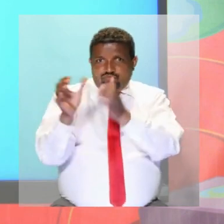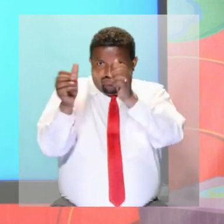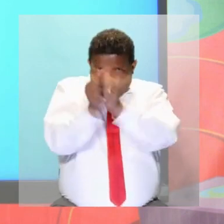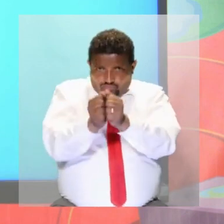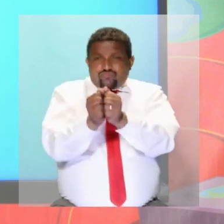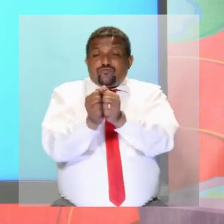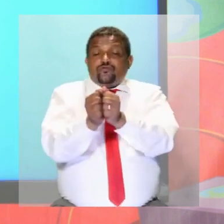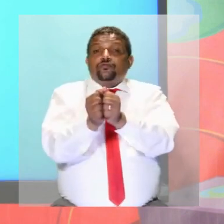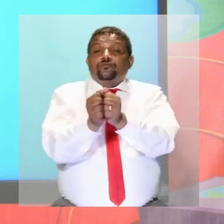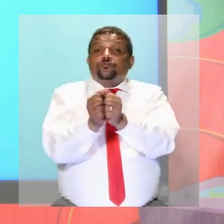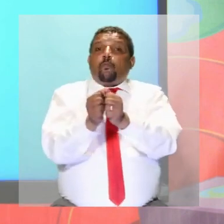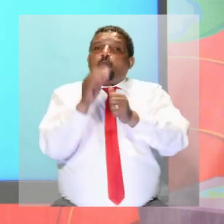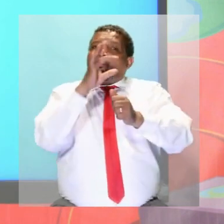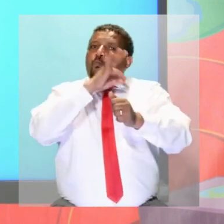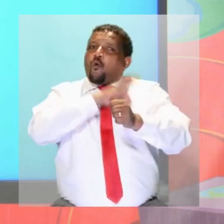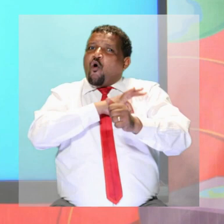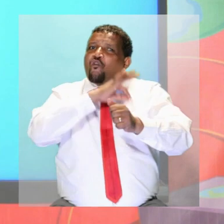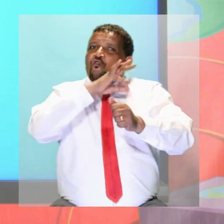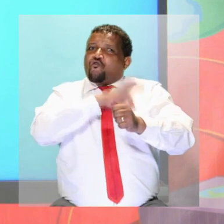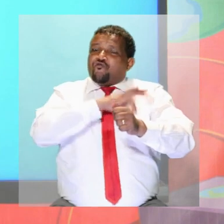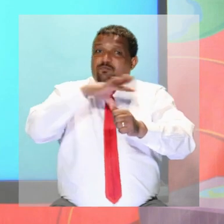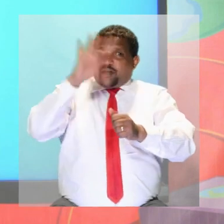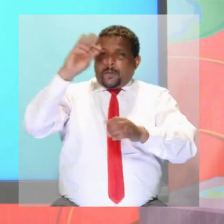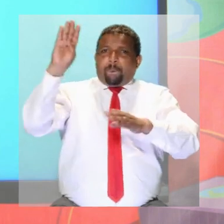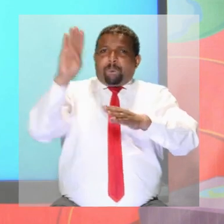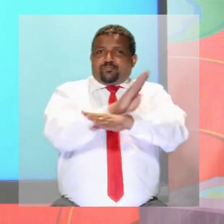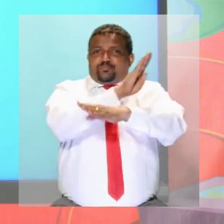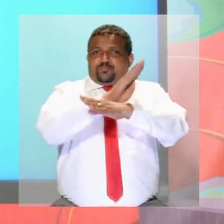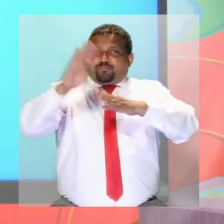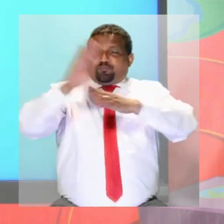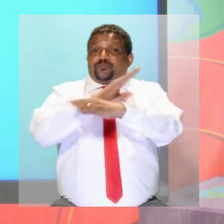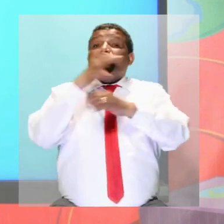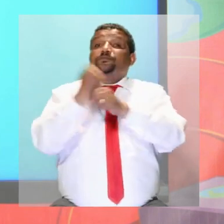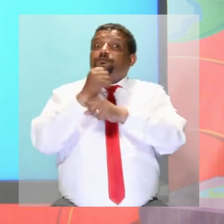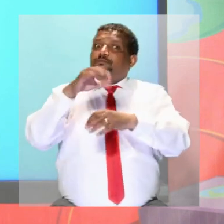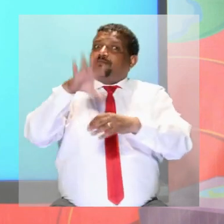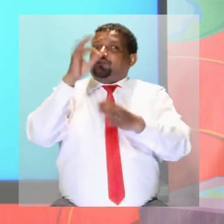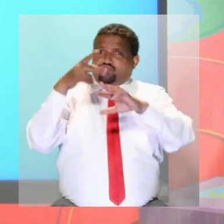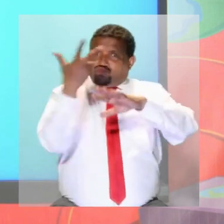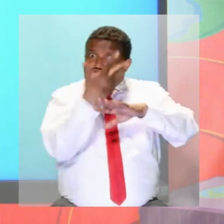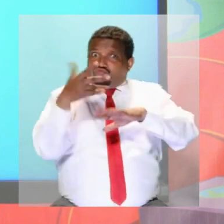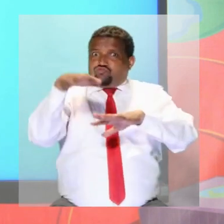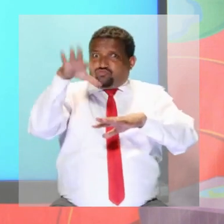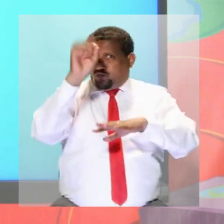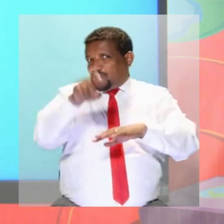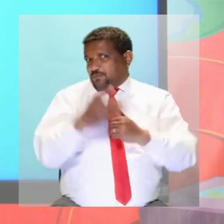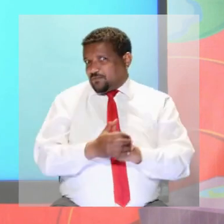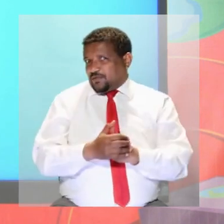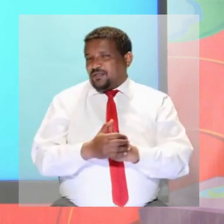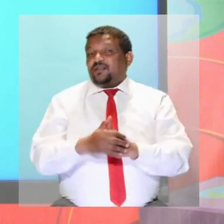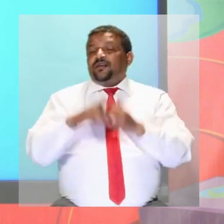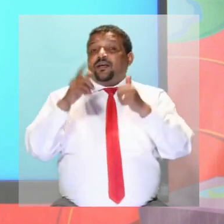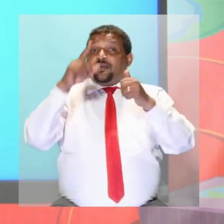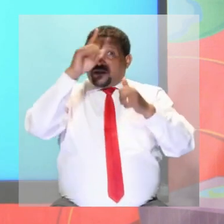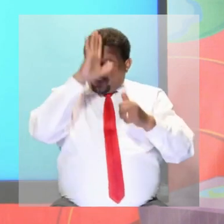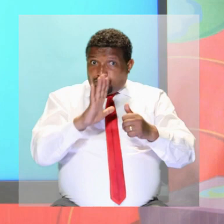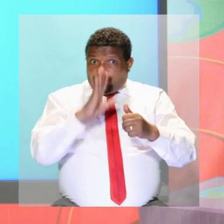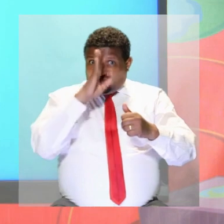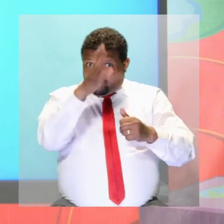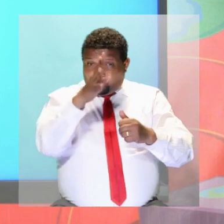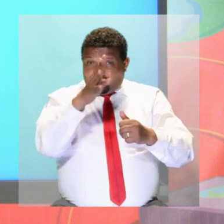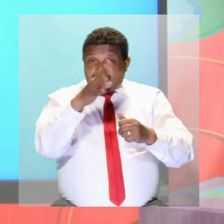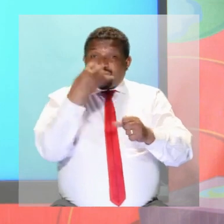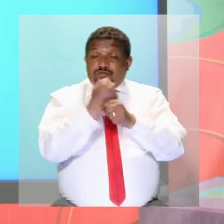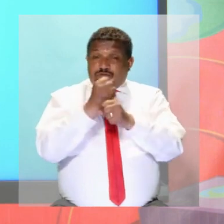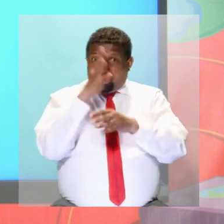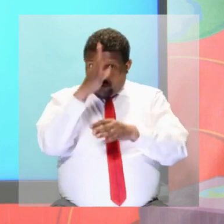together to make profit or to make business simply. And entrepreneurs are the one who undertake the risk